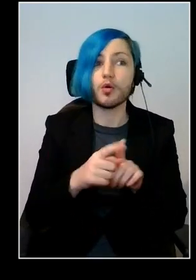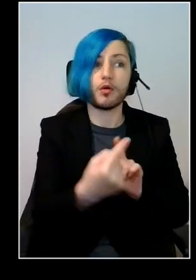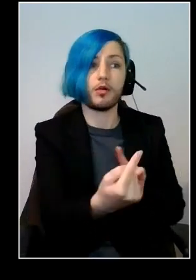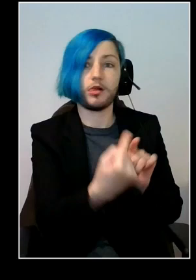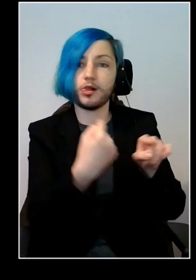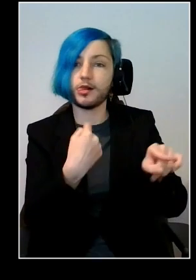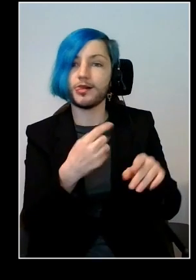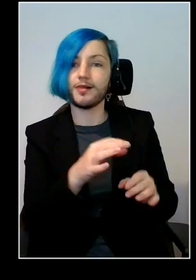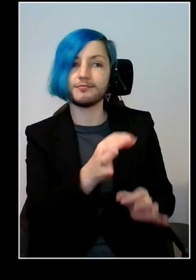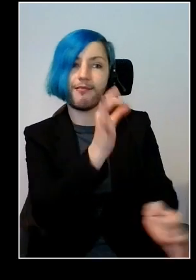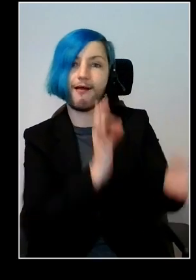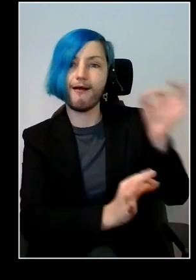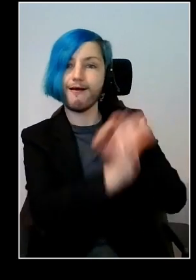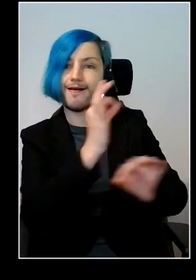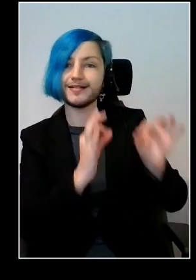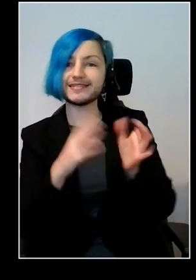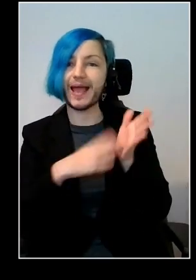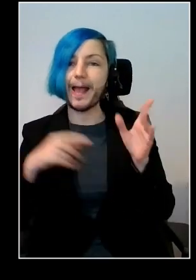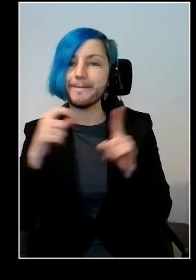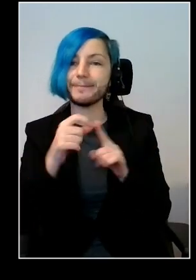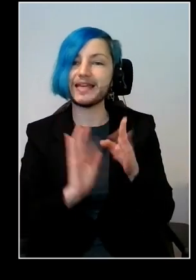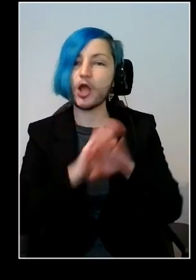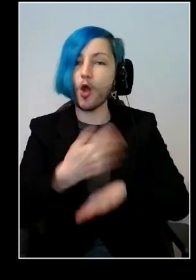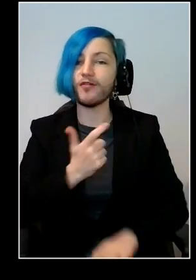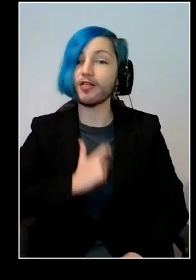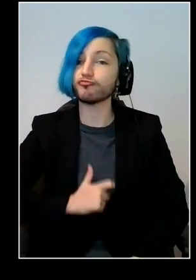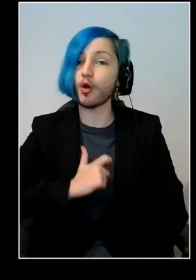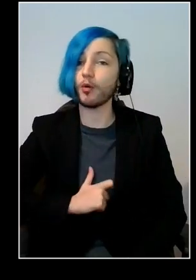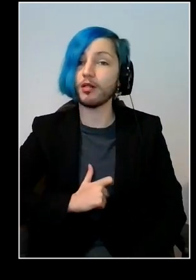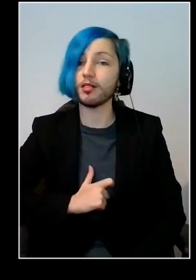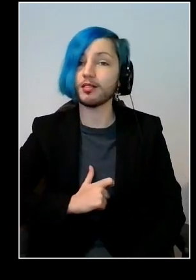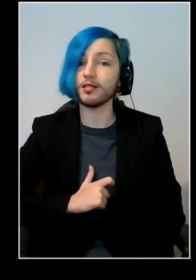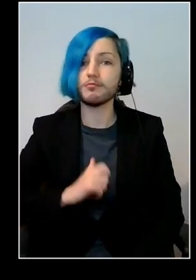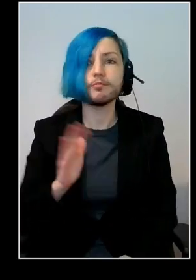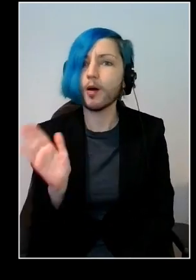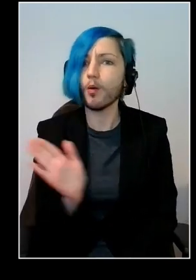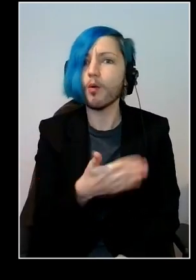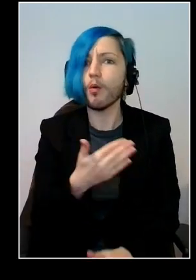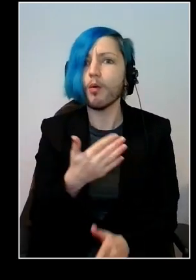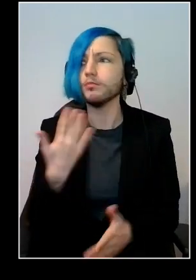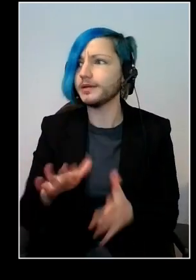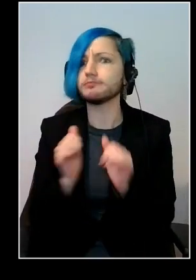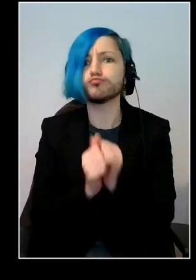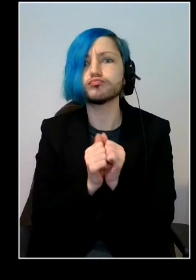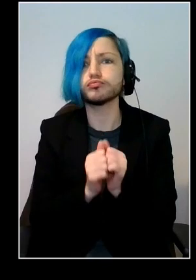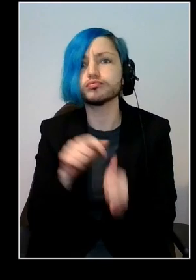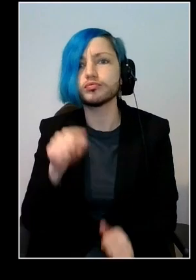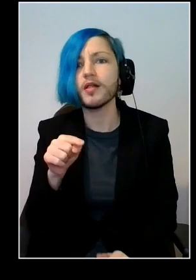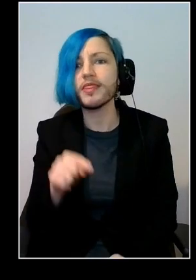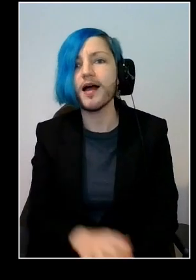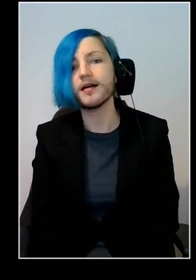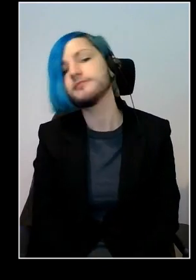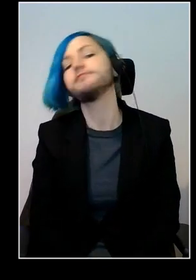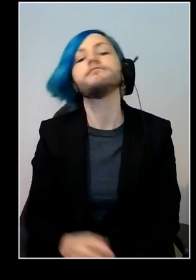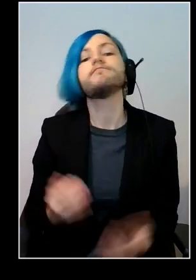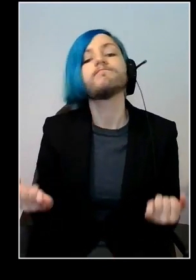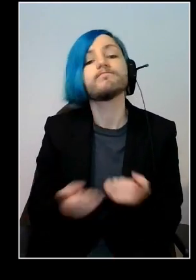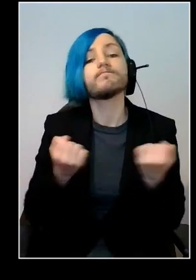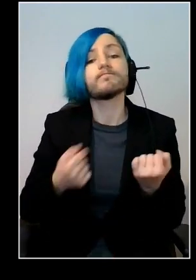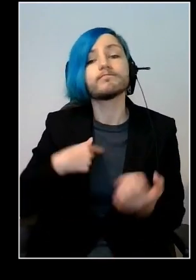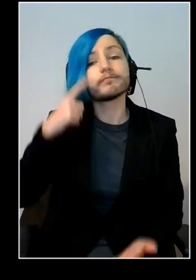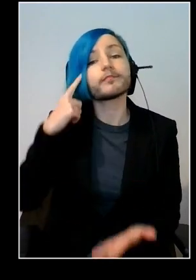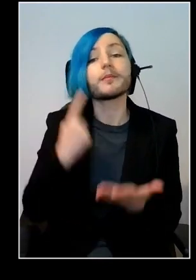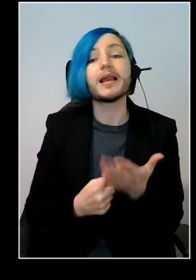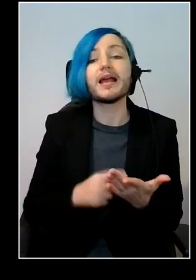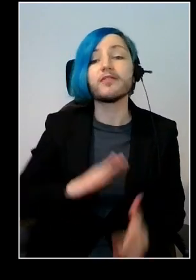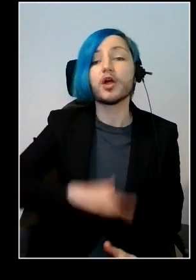their role, something that was really well received by all those involved. I really believe that the strength of the North